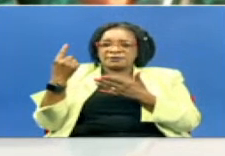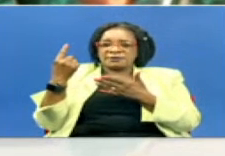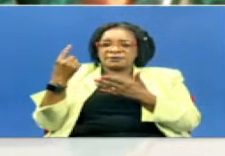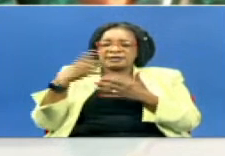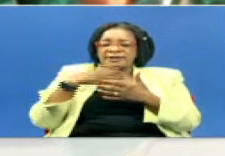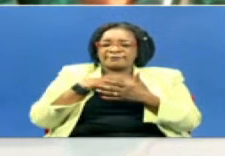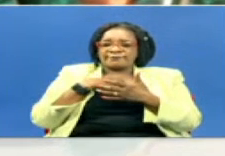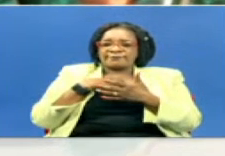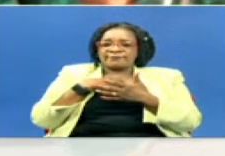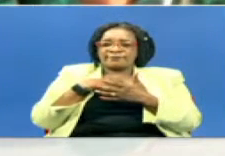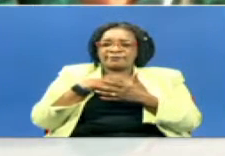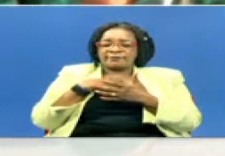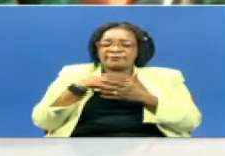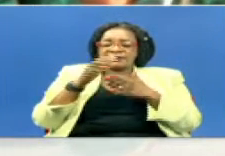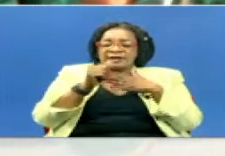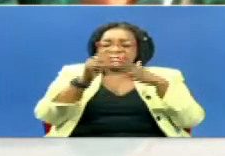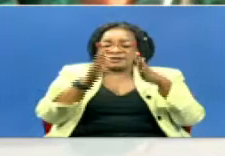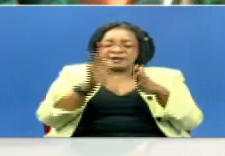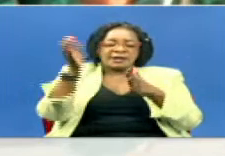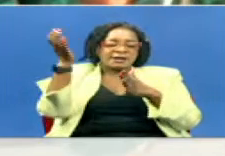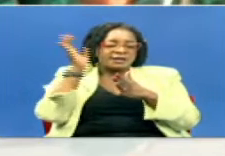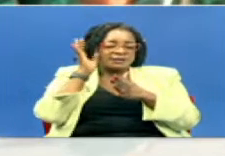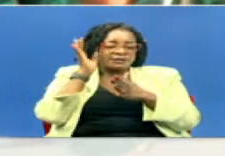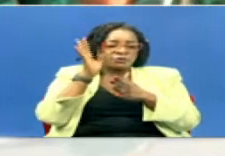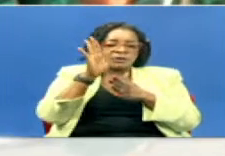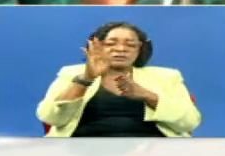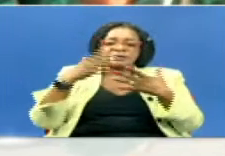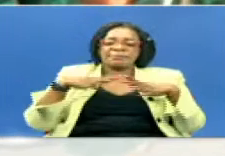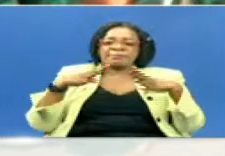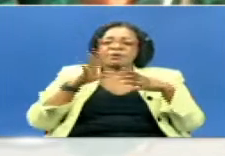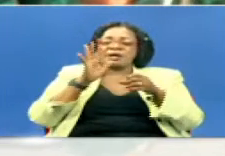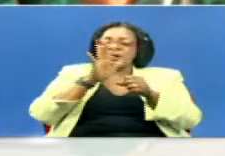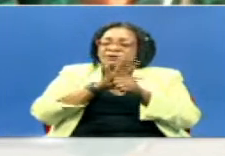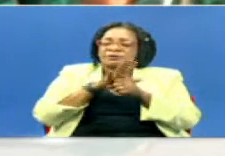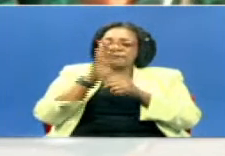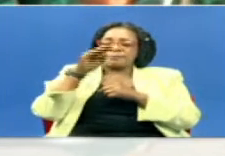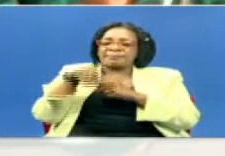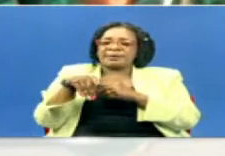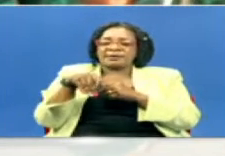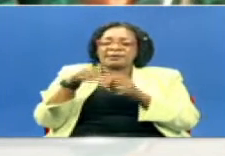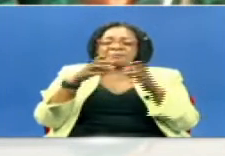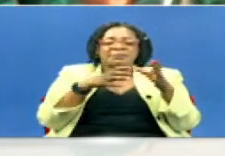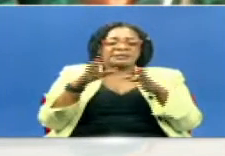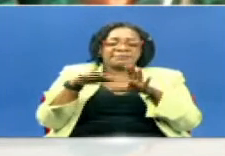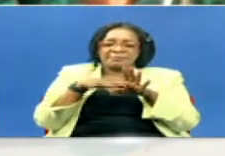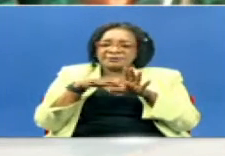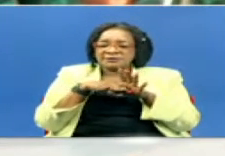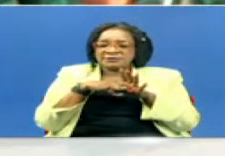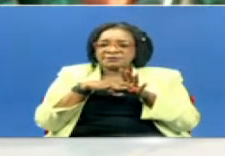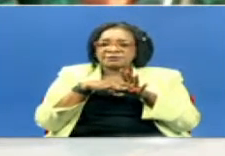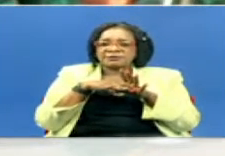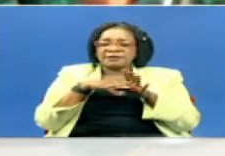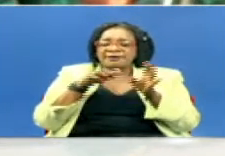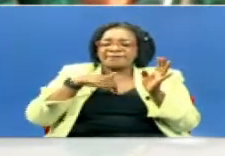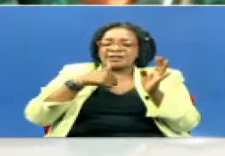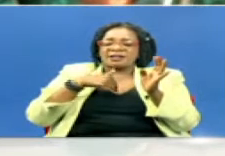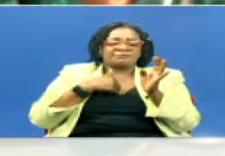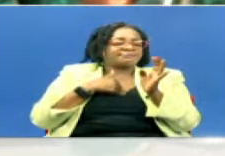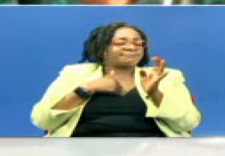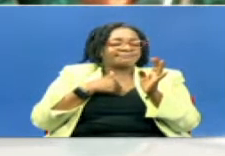leader listens to his people. A lot of my members of parliament, the party members, were feeling no.